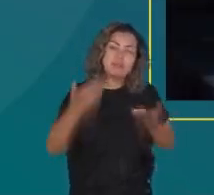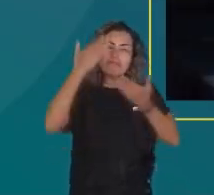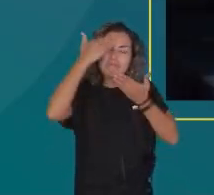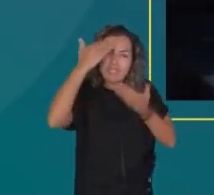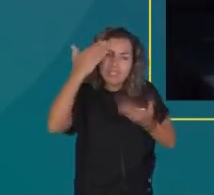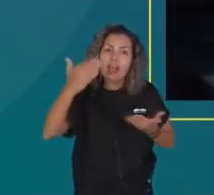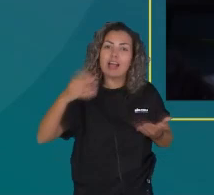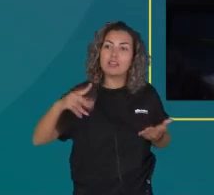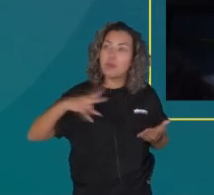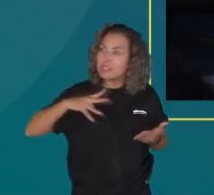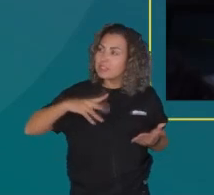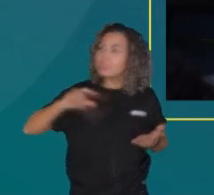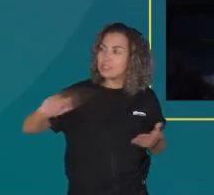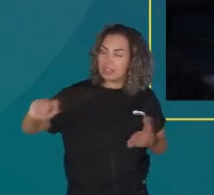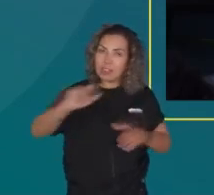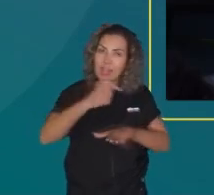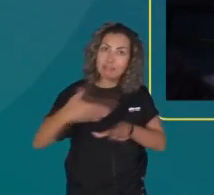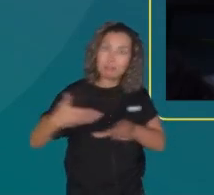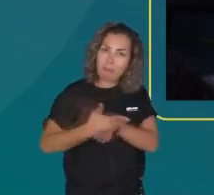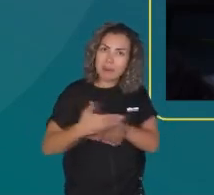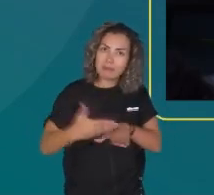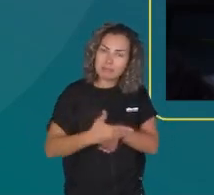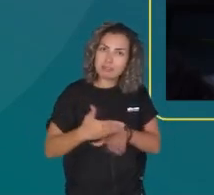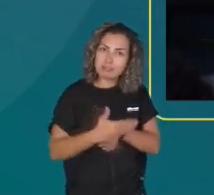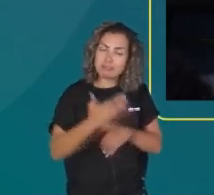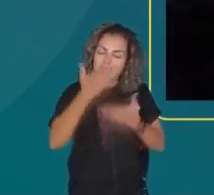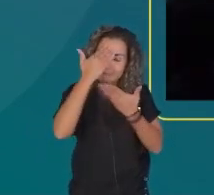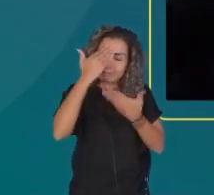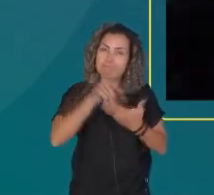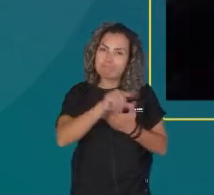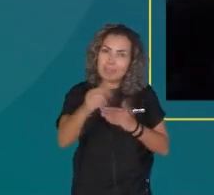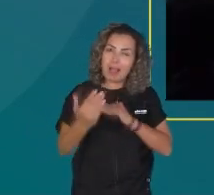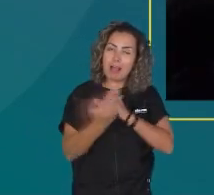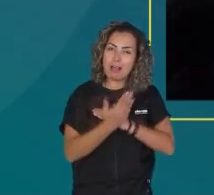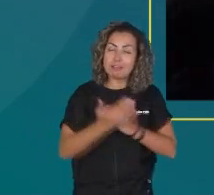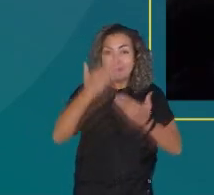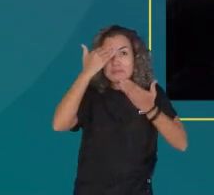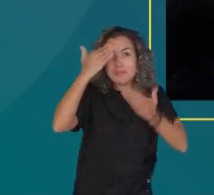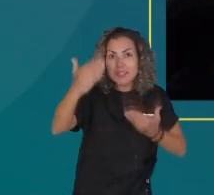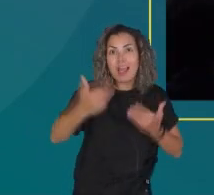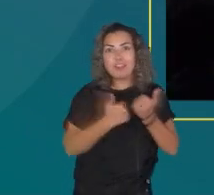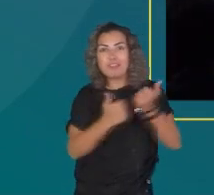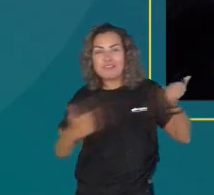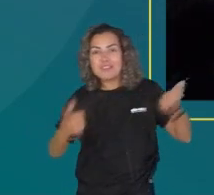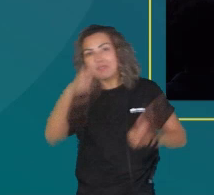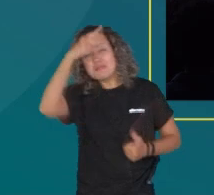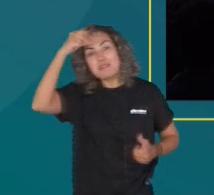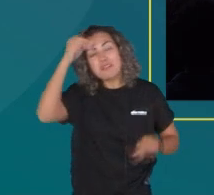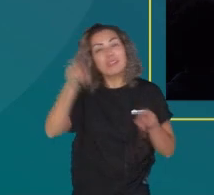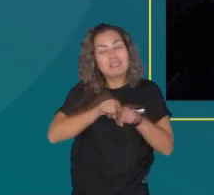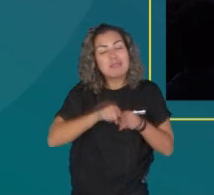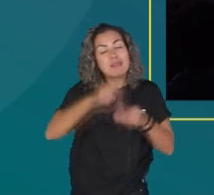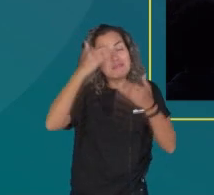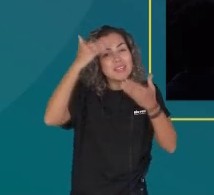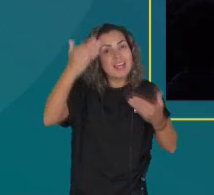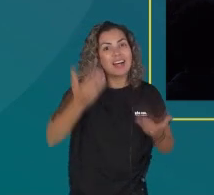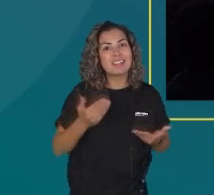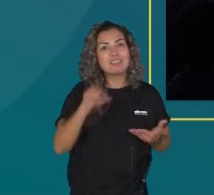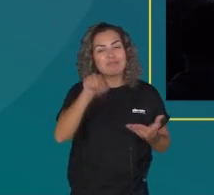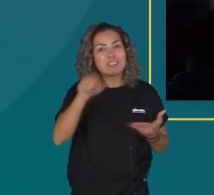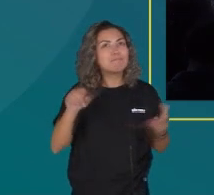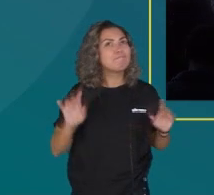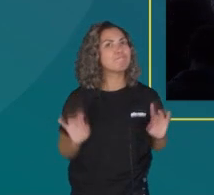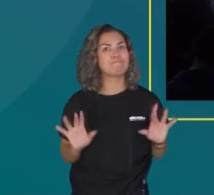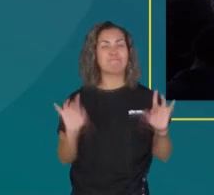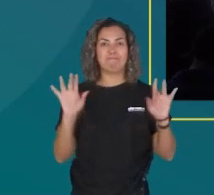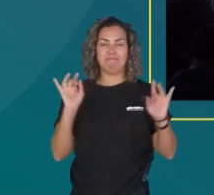really helpful. Thank you very much, and thank you for that very personal reflection as well. I think, you know, what you touch